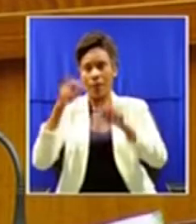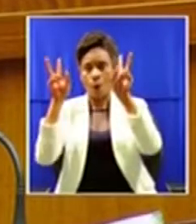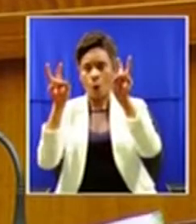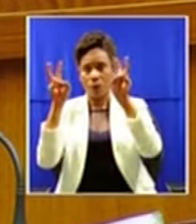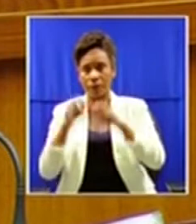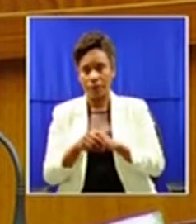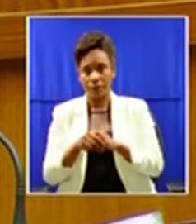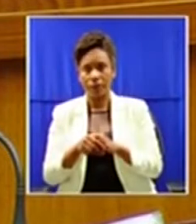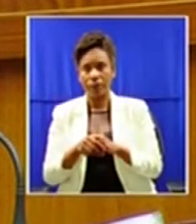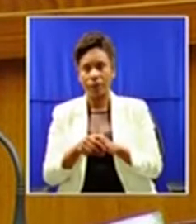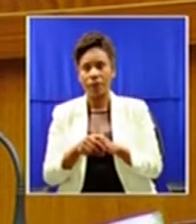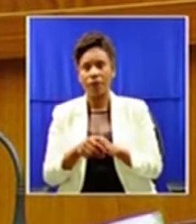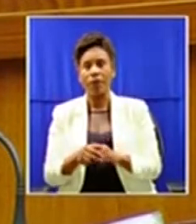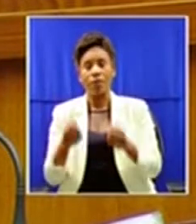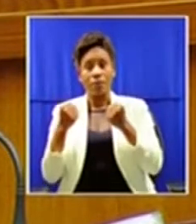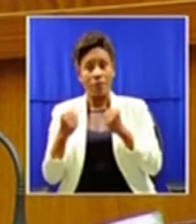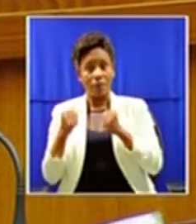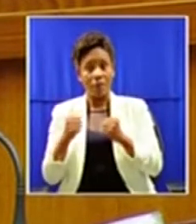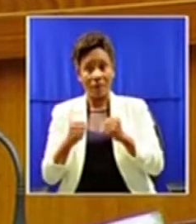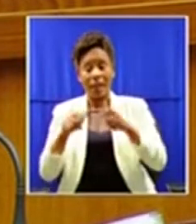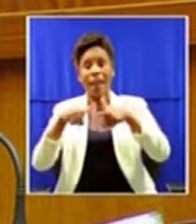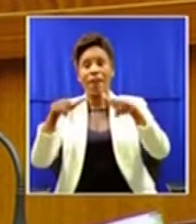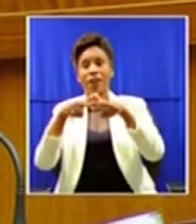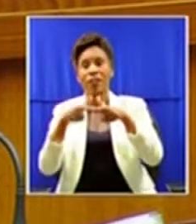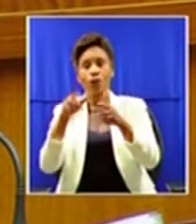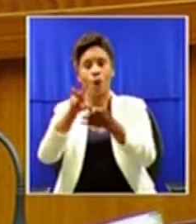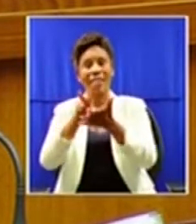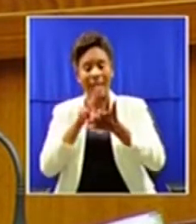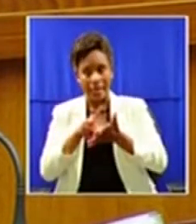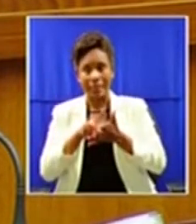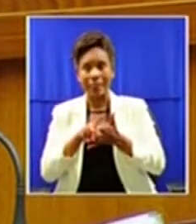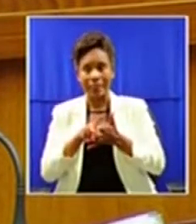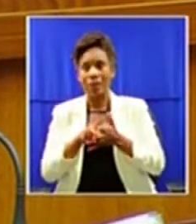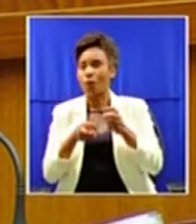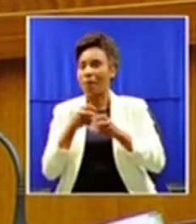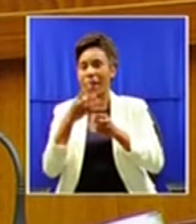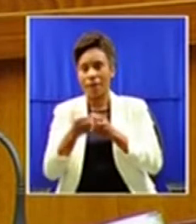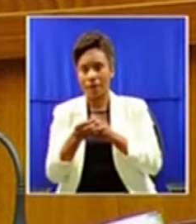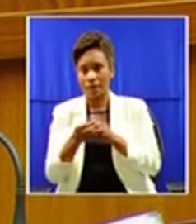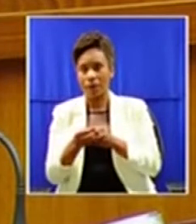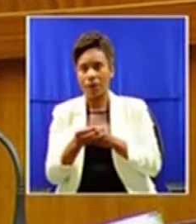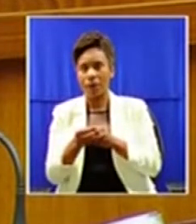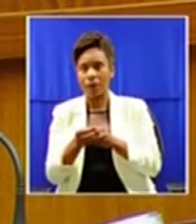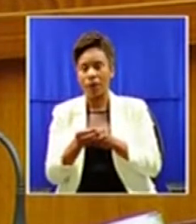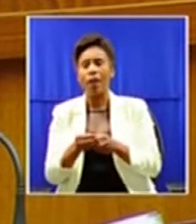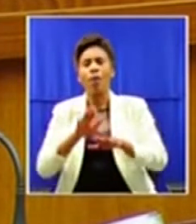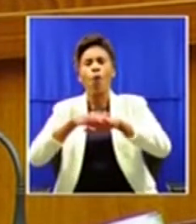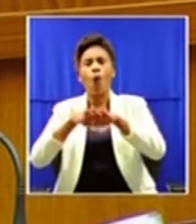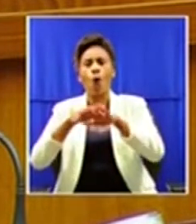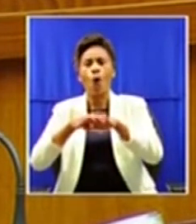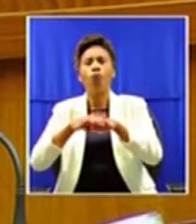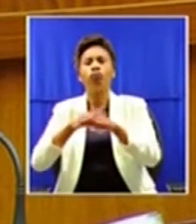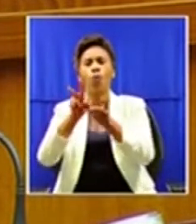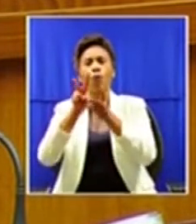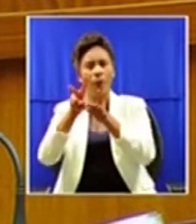cannot sustain the current levels of debt, particularly as increasing borrowing costs are diverting resources